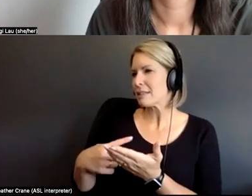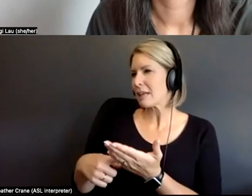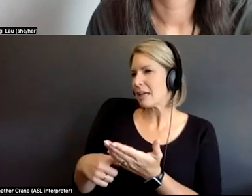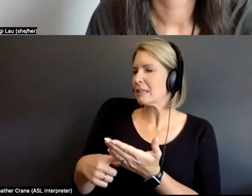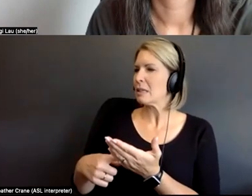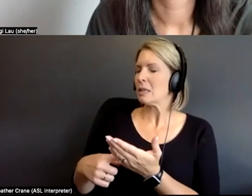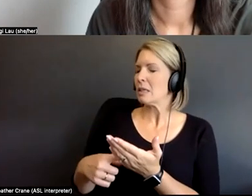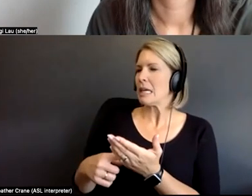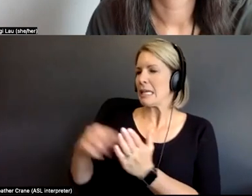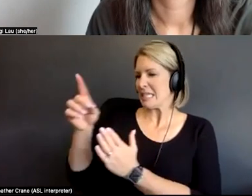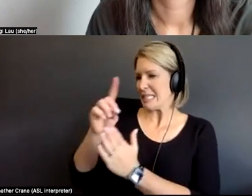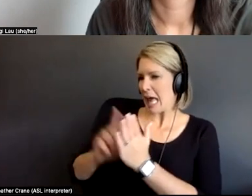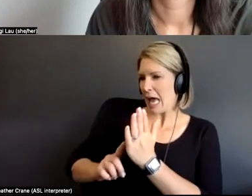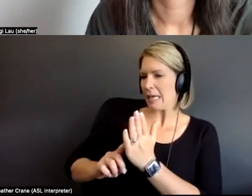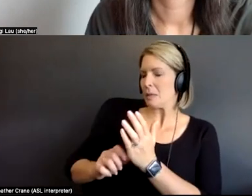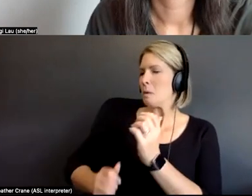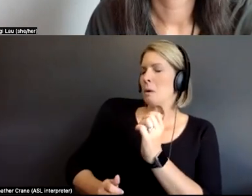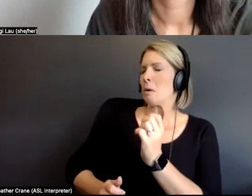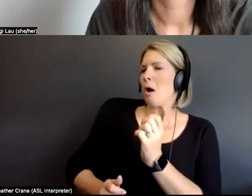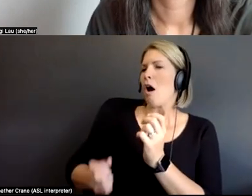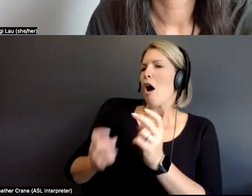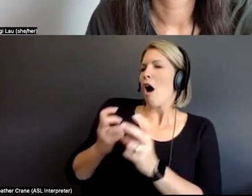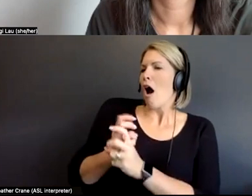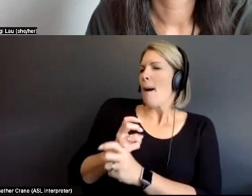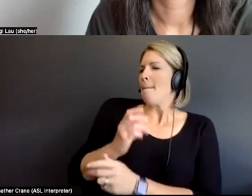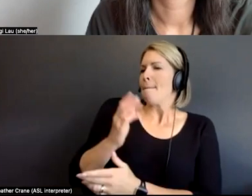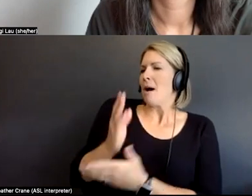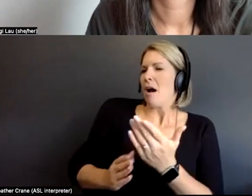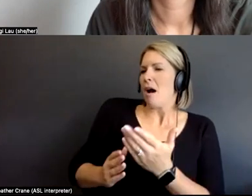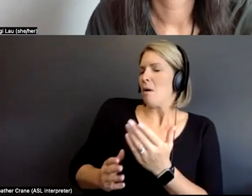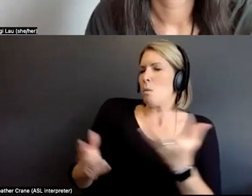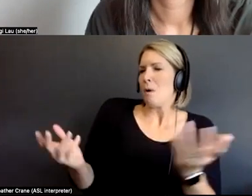getting the design in front of readers? And that's the author.